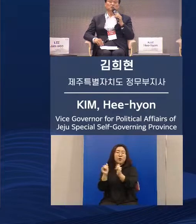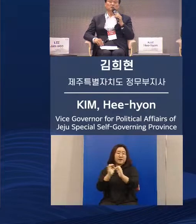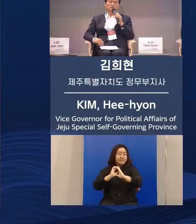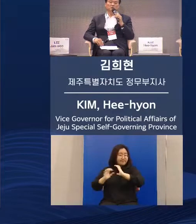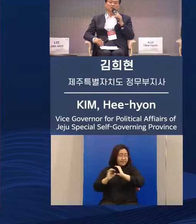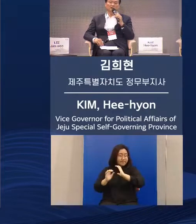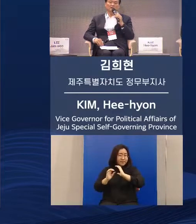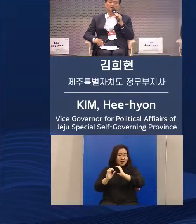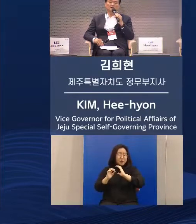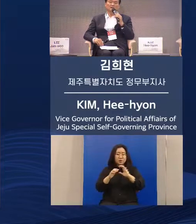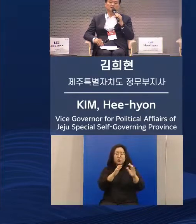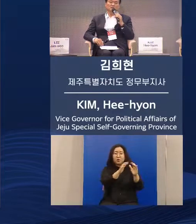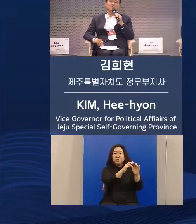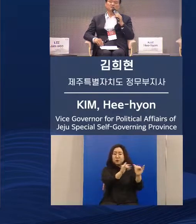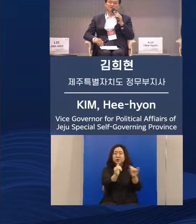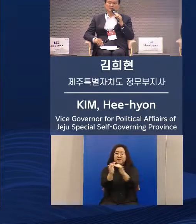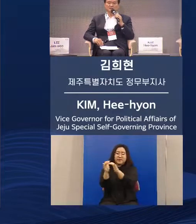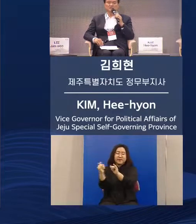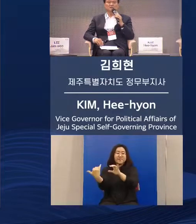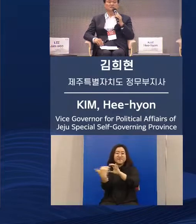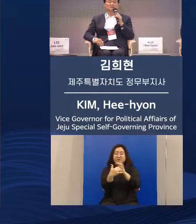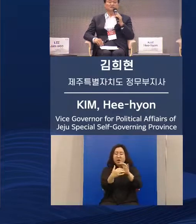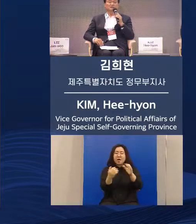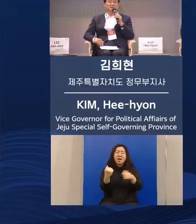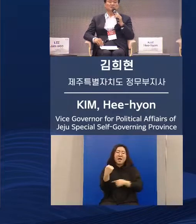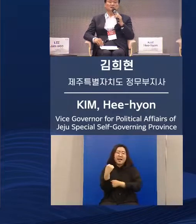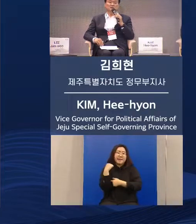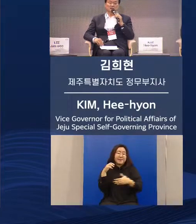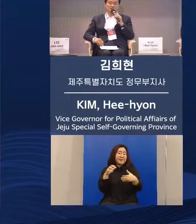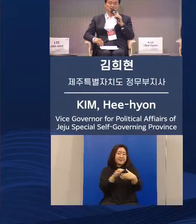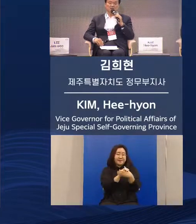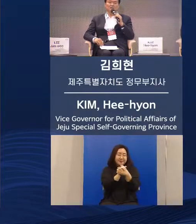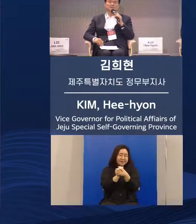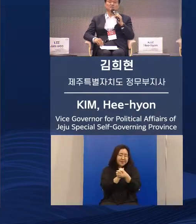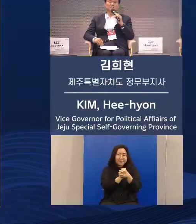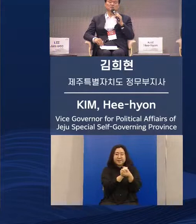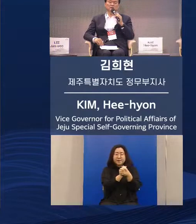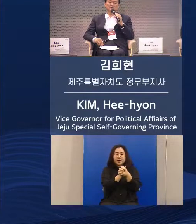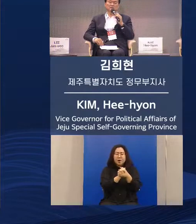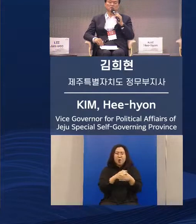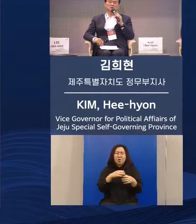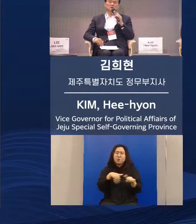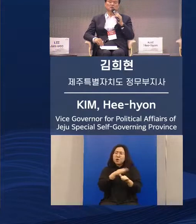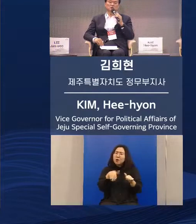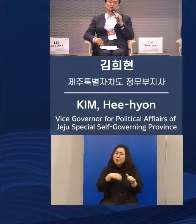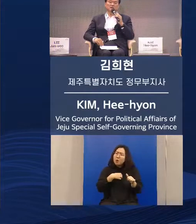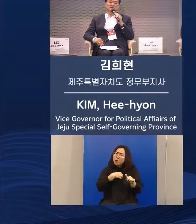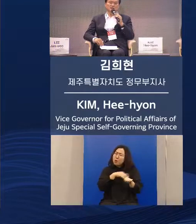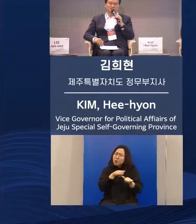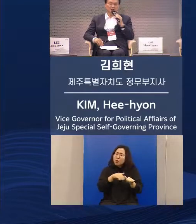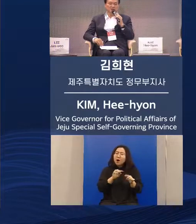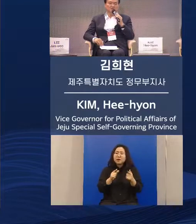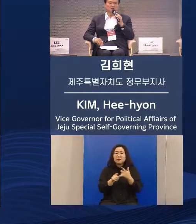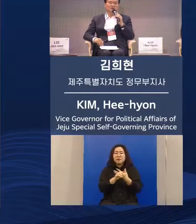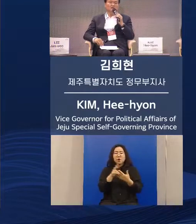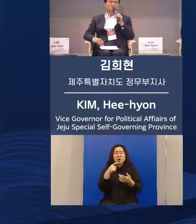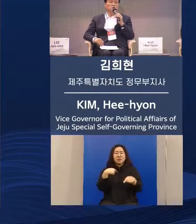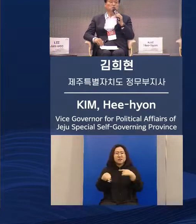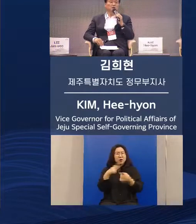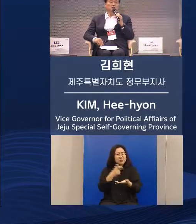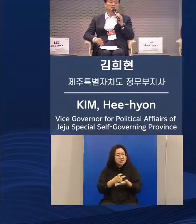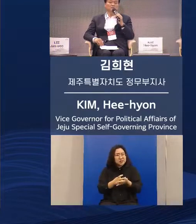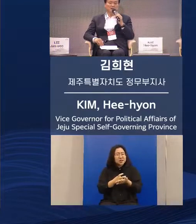lives. And in order to communicate with the citizens, this public sign language interpretation